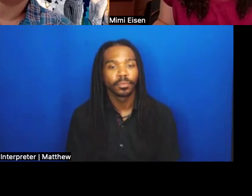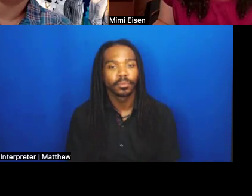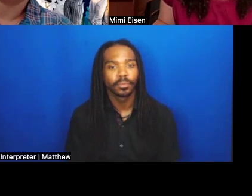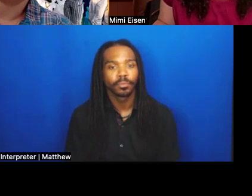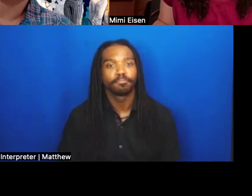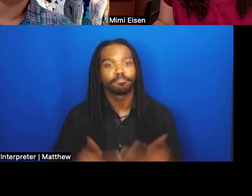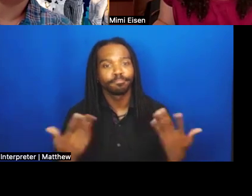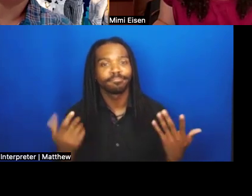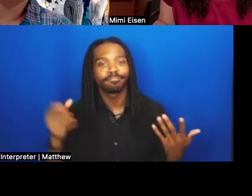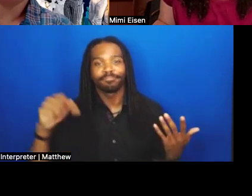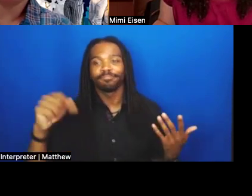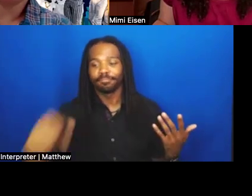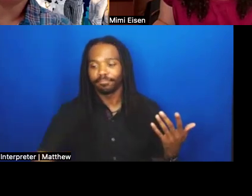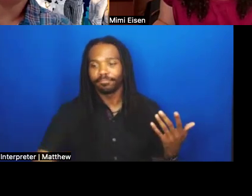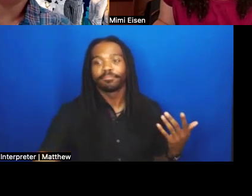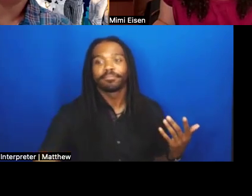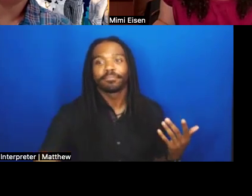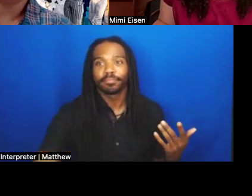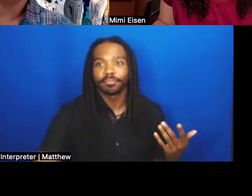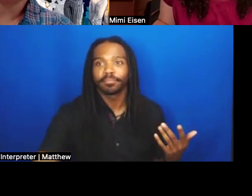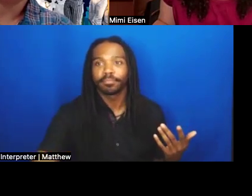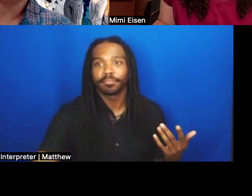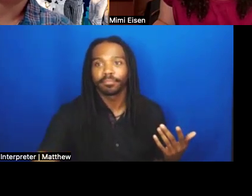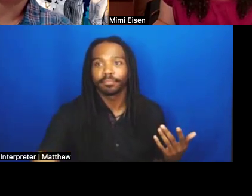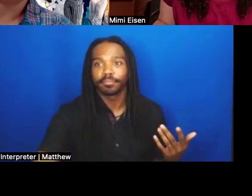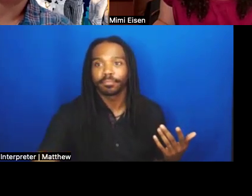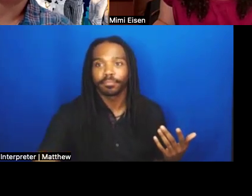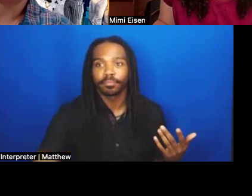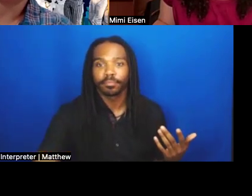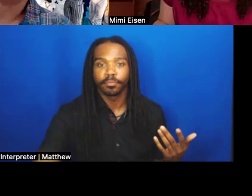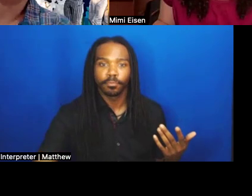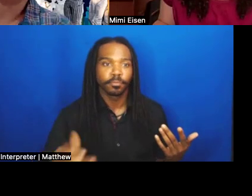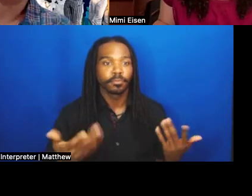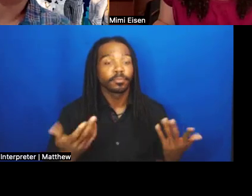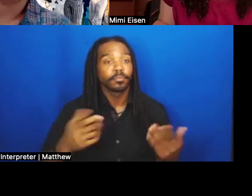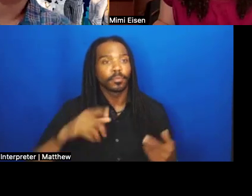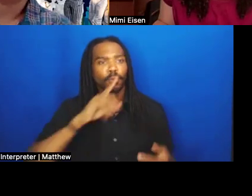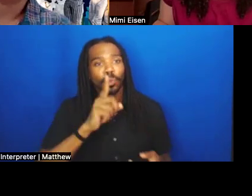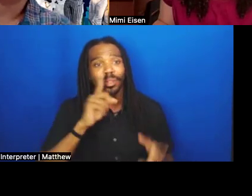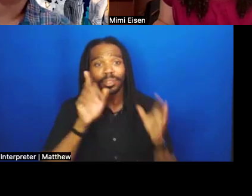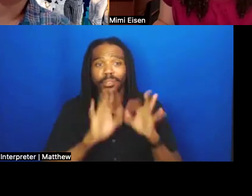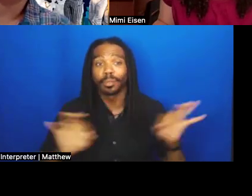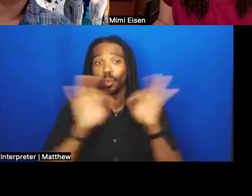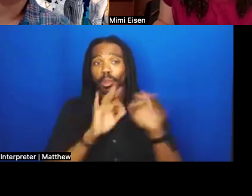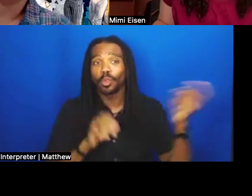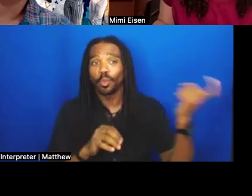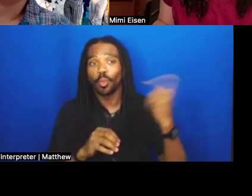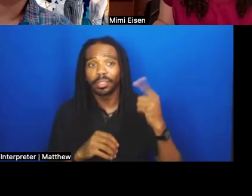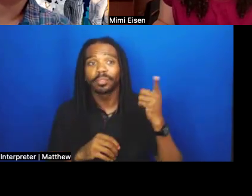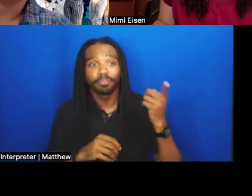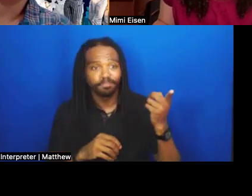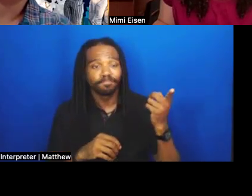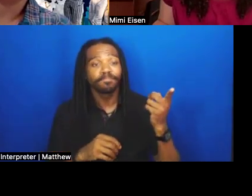Yeah, it's a really important question you're asking, and I don't think that you